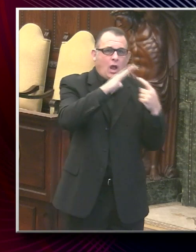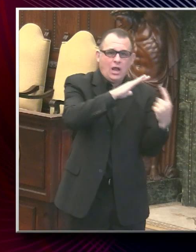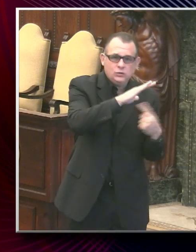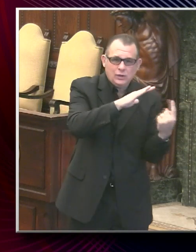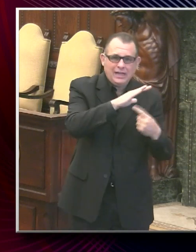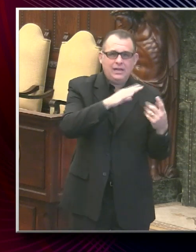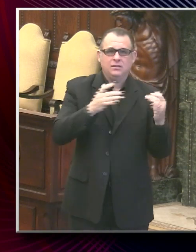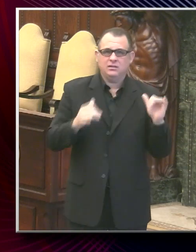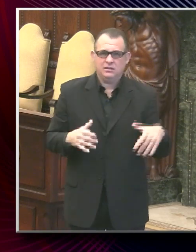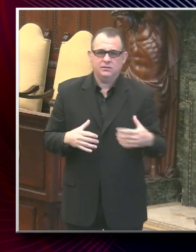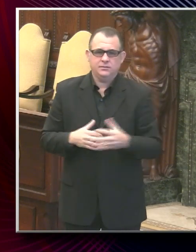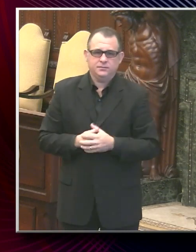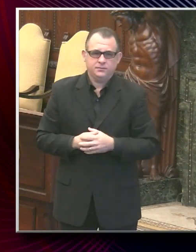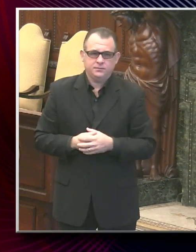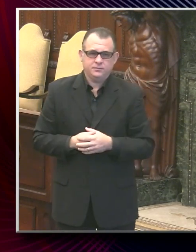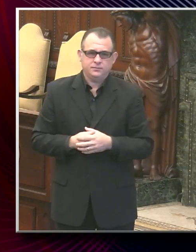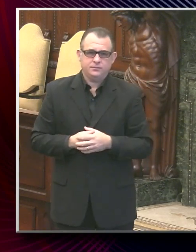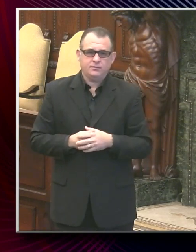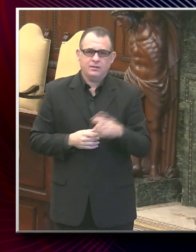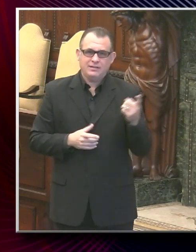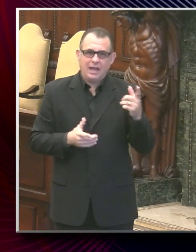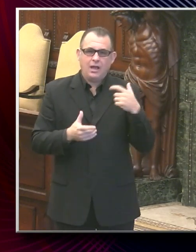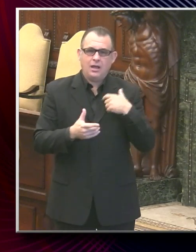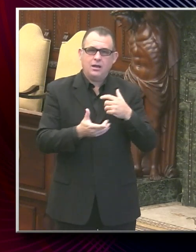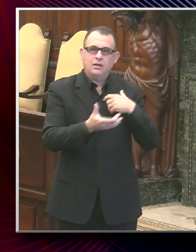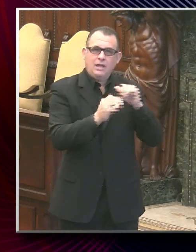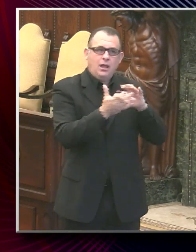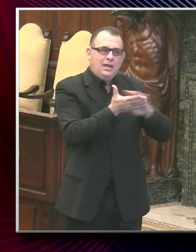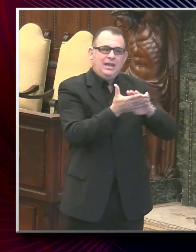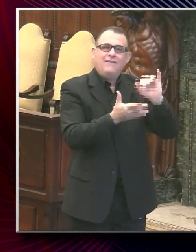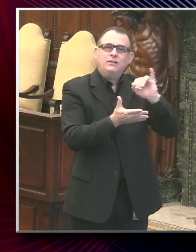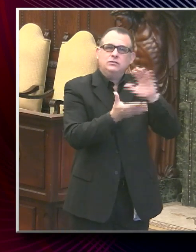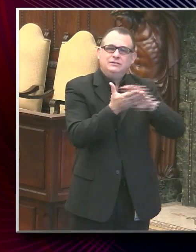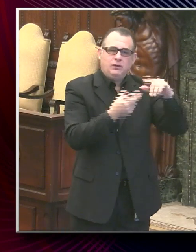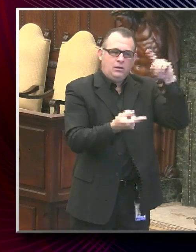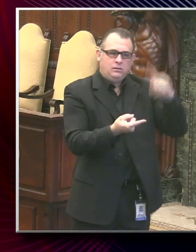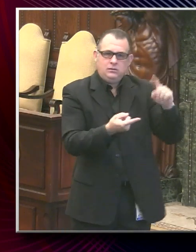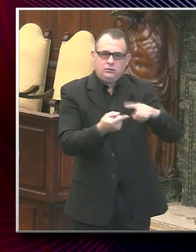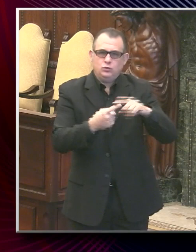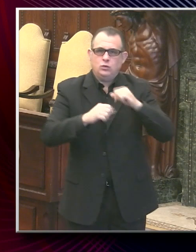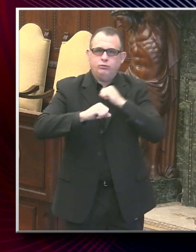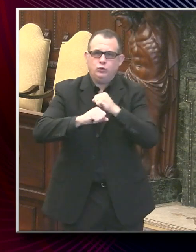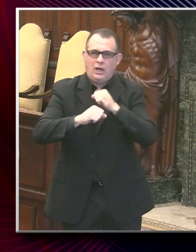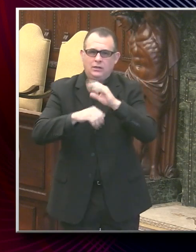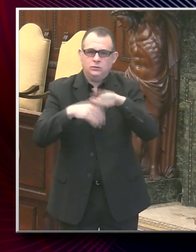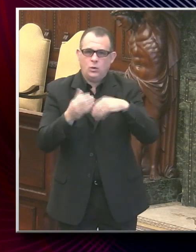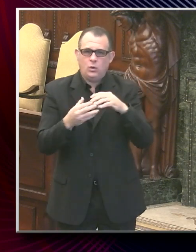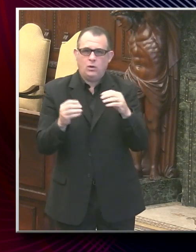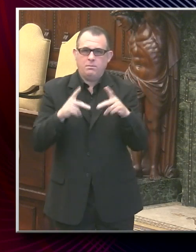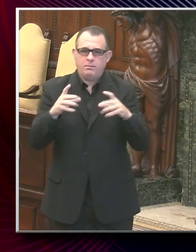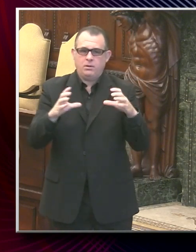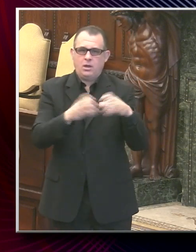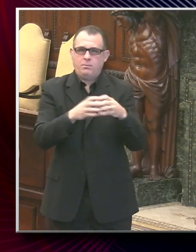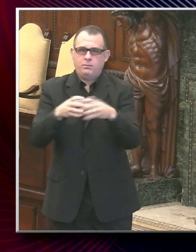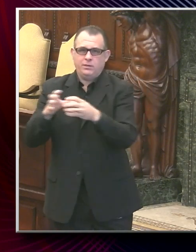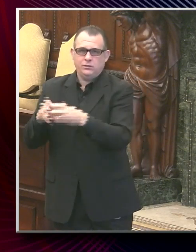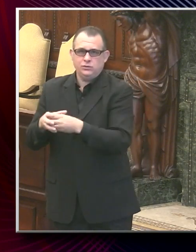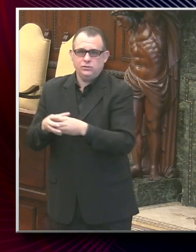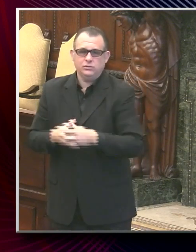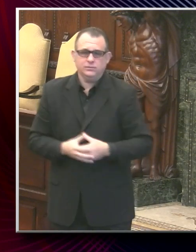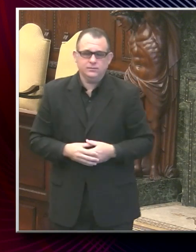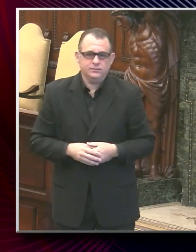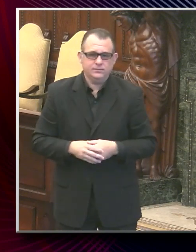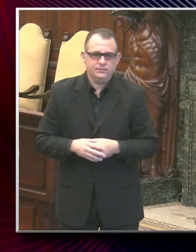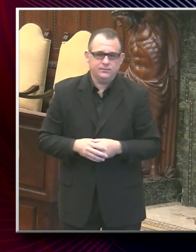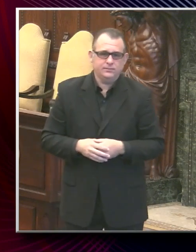and positive have been isolated, and infection control procedures are in place to try to contain that cluster in that unit. Then I